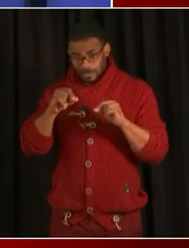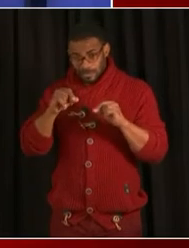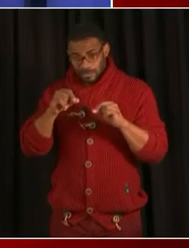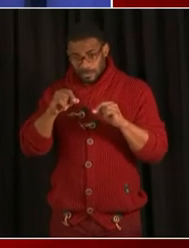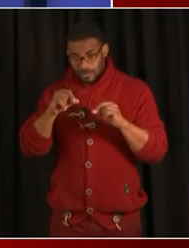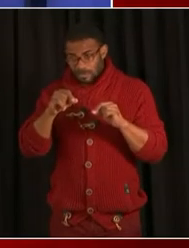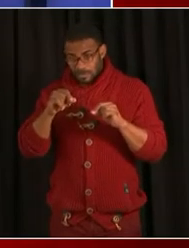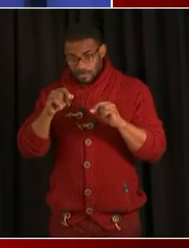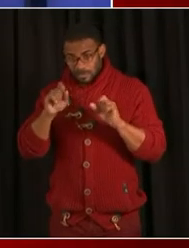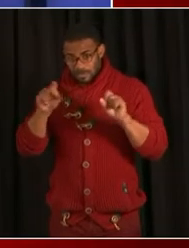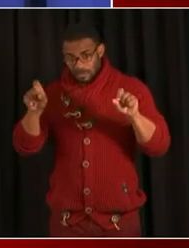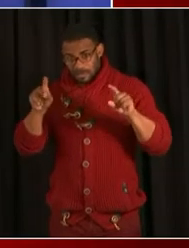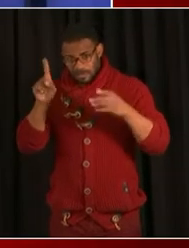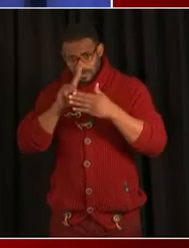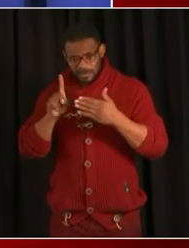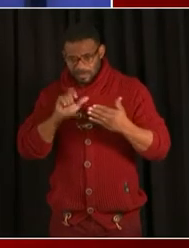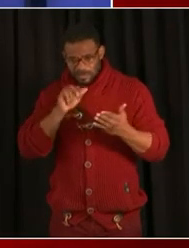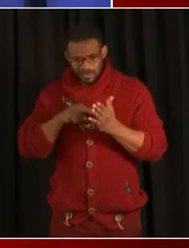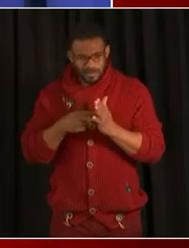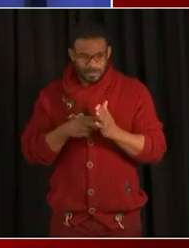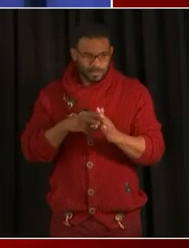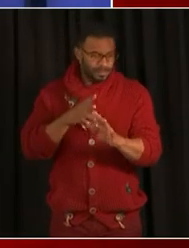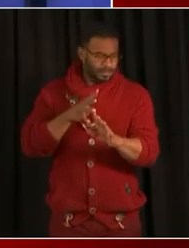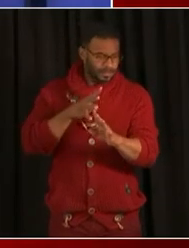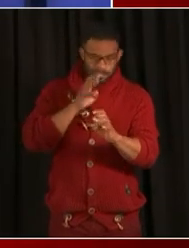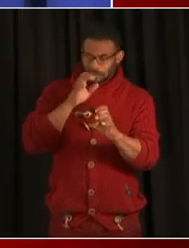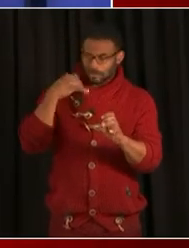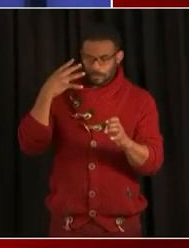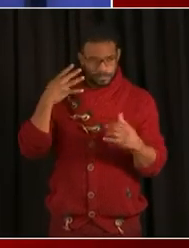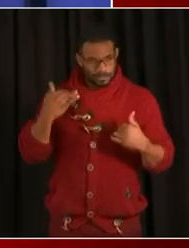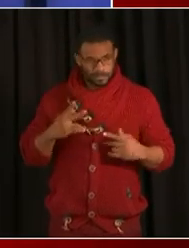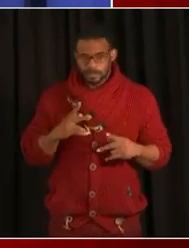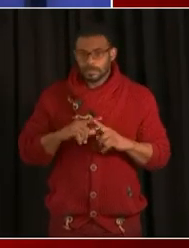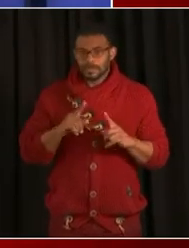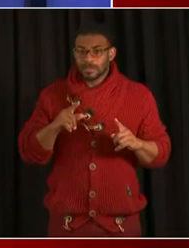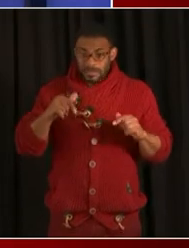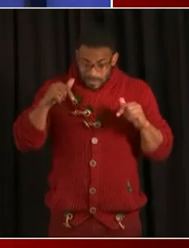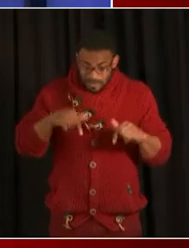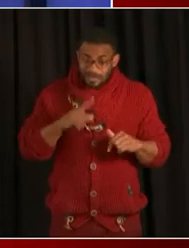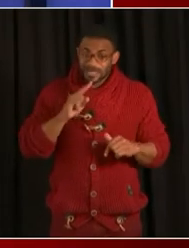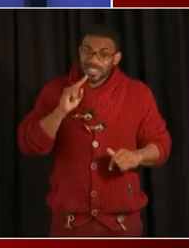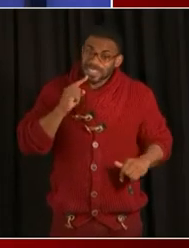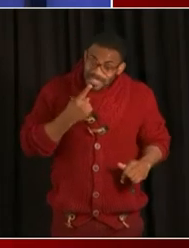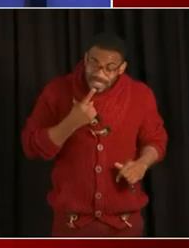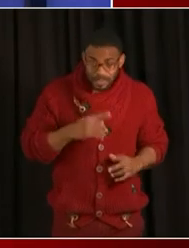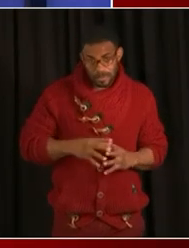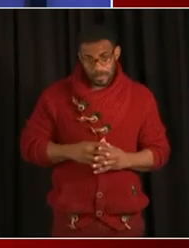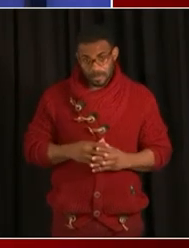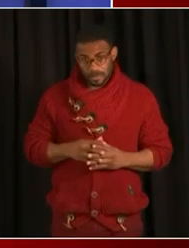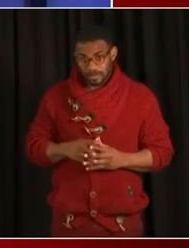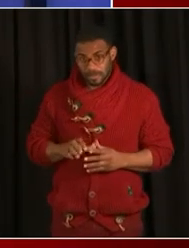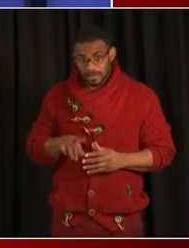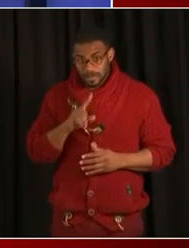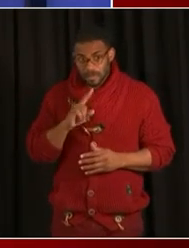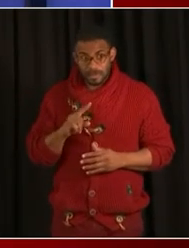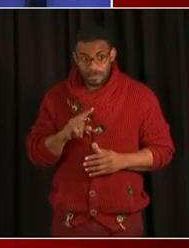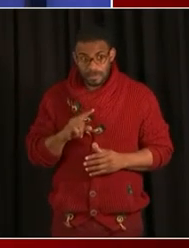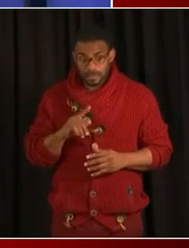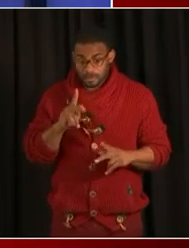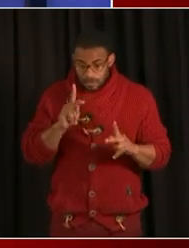every week. And I don't mean to be the crazy, but this is serious. This